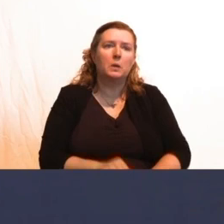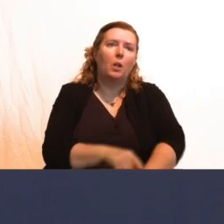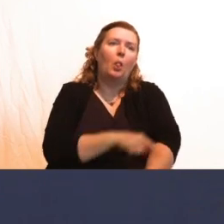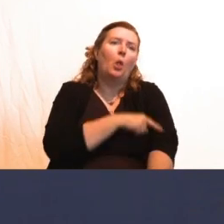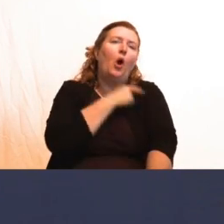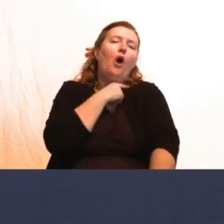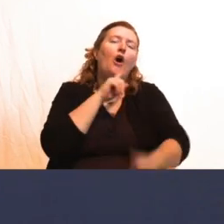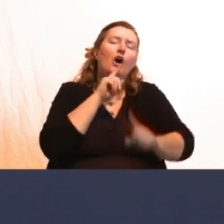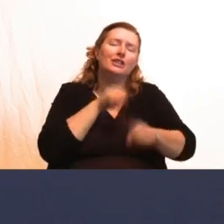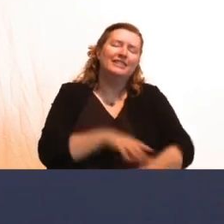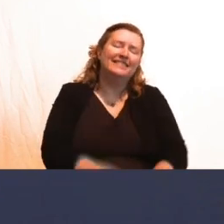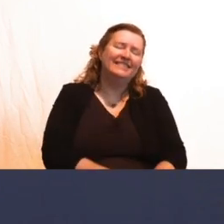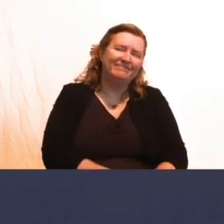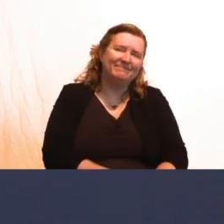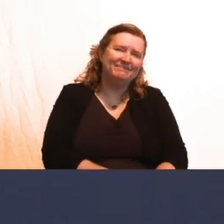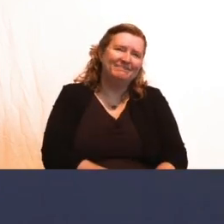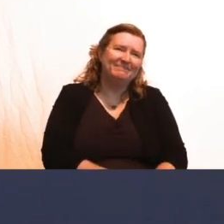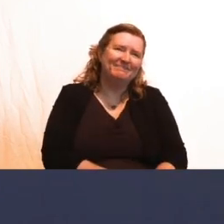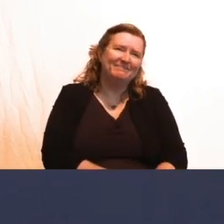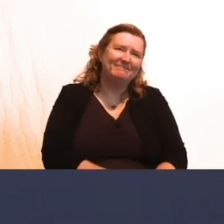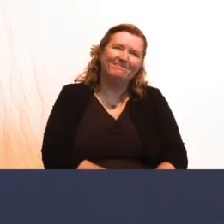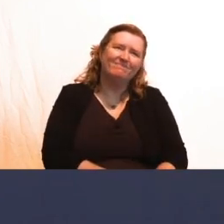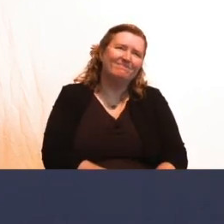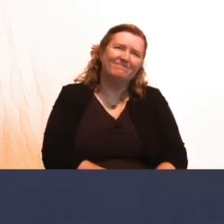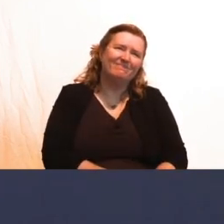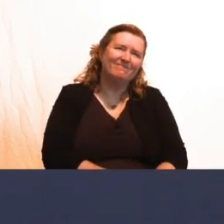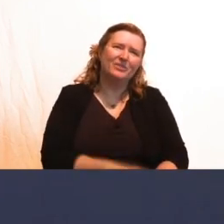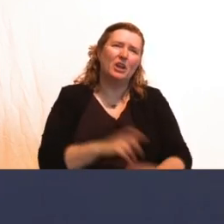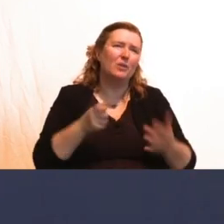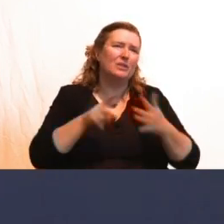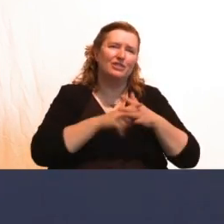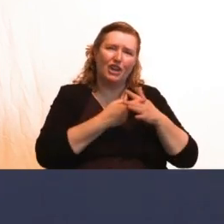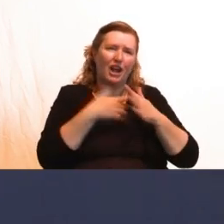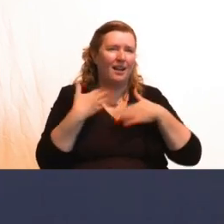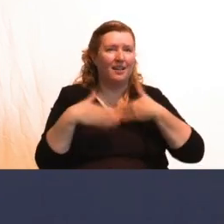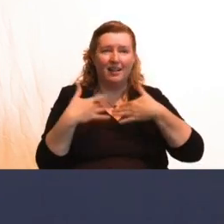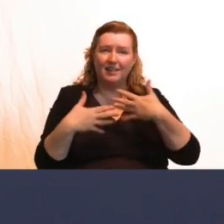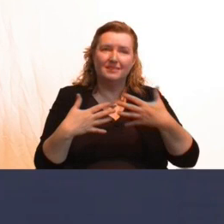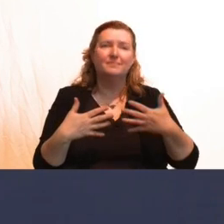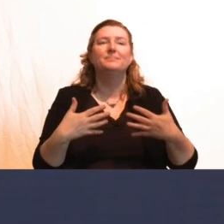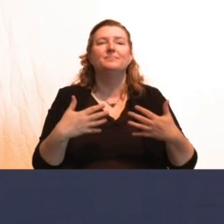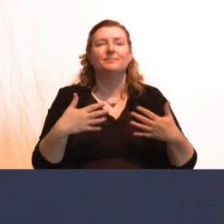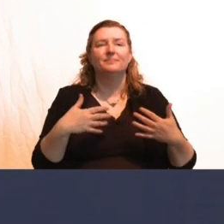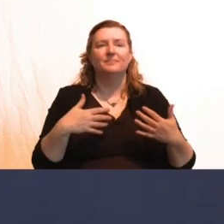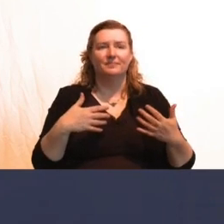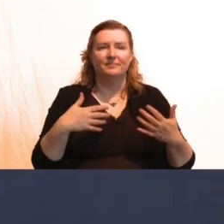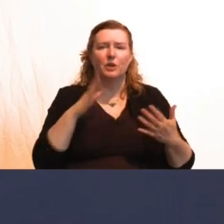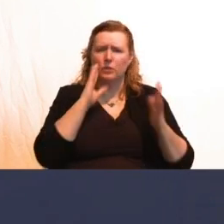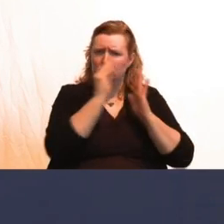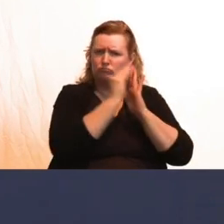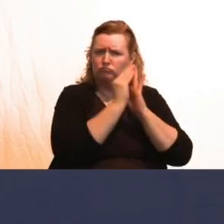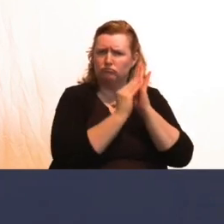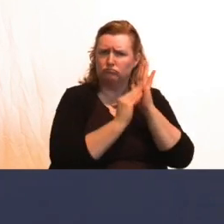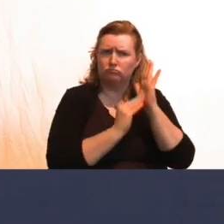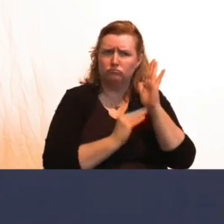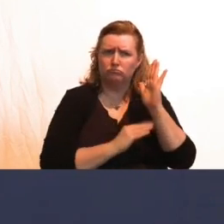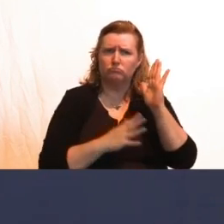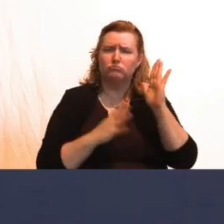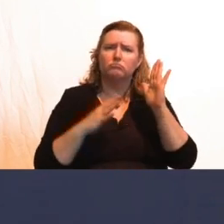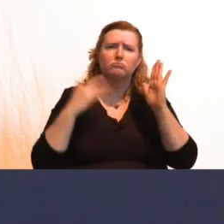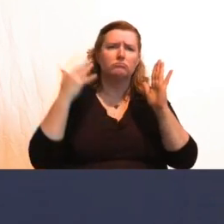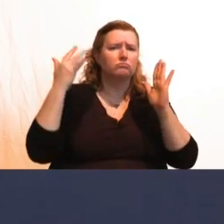but we're going to be doing that, I would guess, in the future as well. I do think we were caught as a